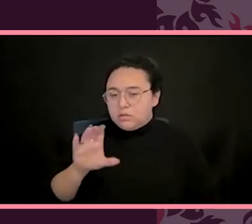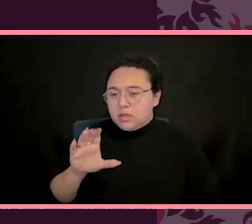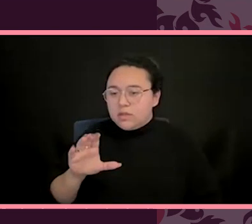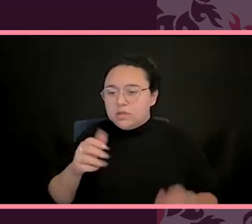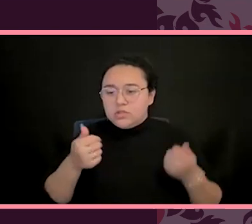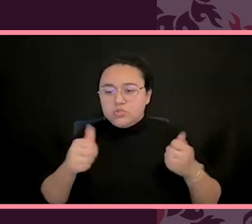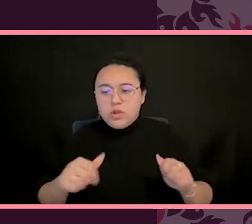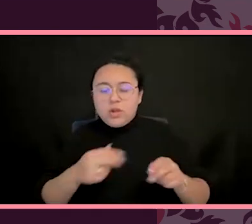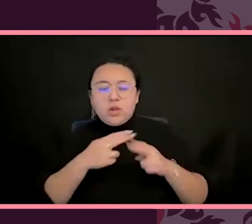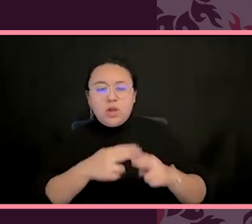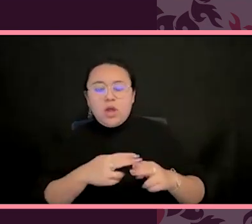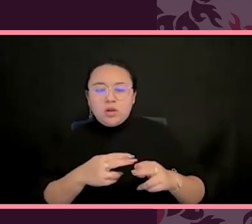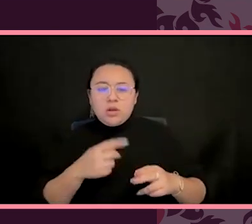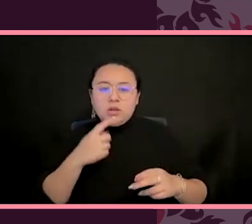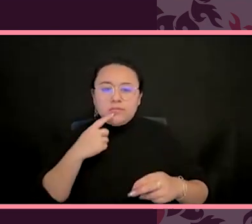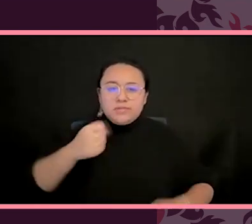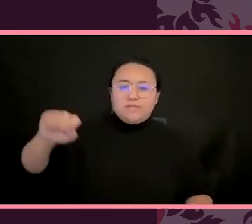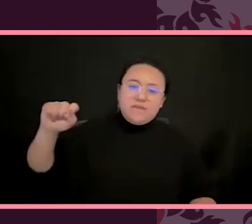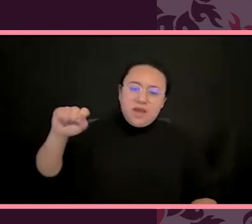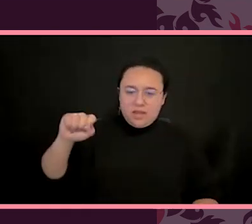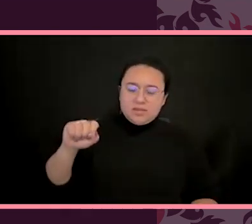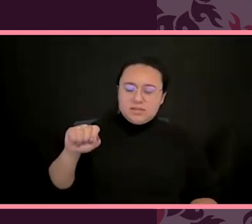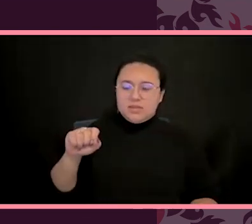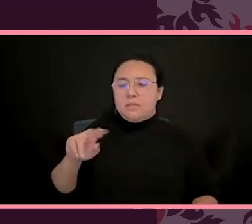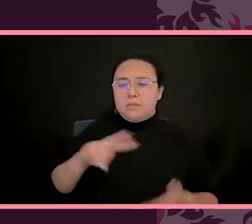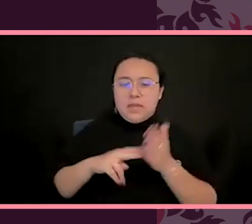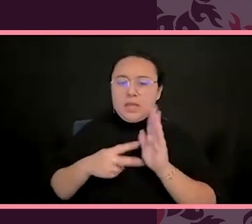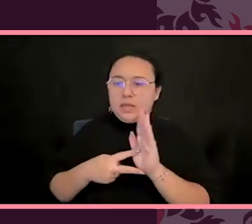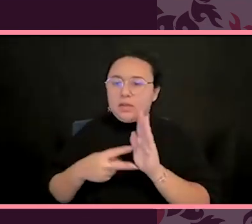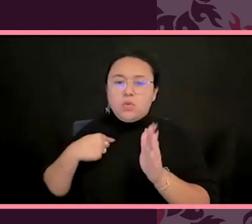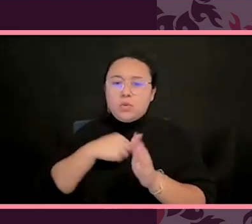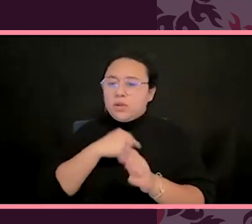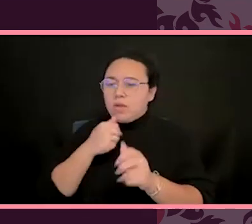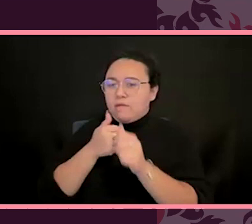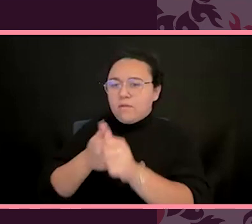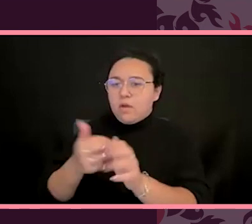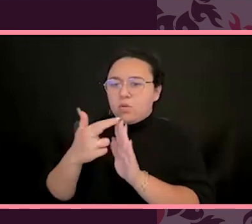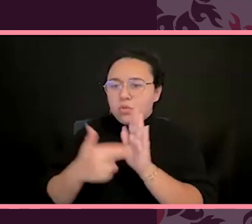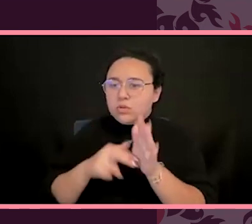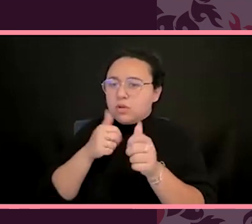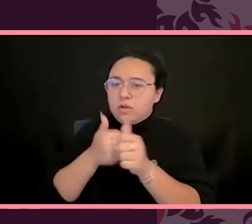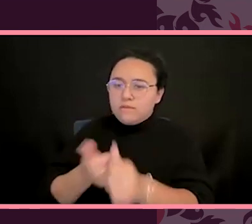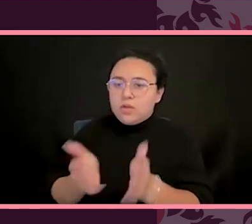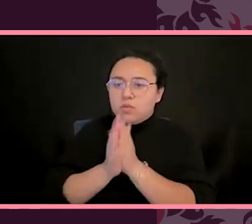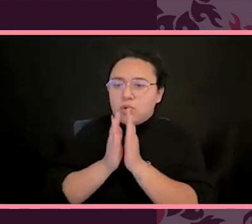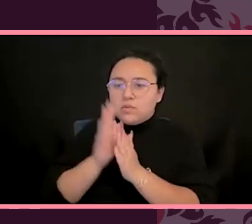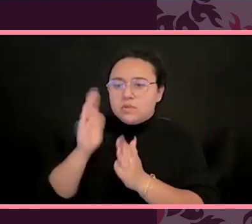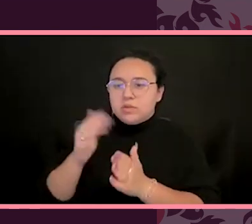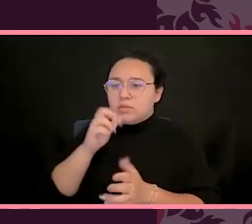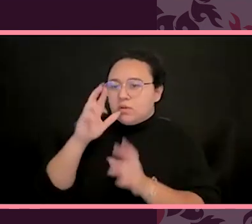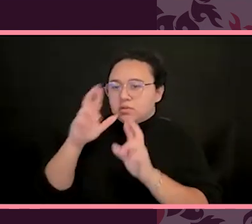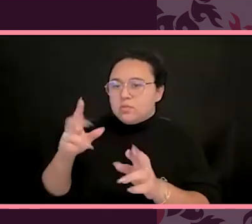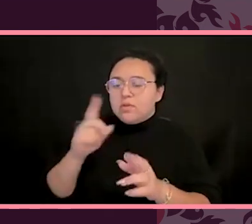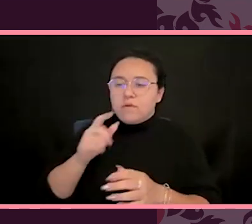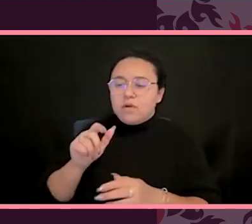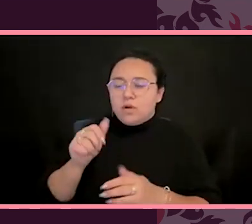oppositional defiant disorder, which is when we don't comply with rules, we don't comply with requests, we seem to be disrespectful towards